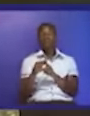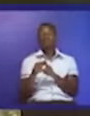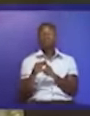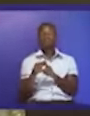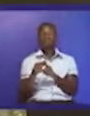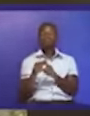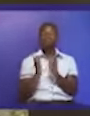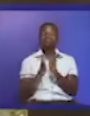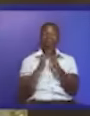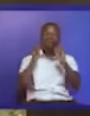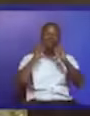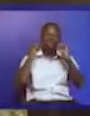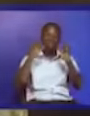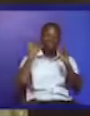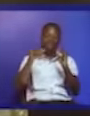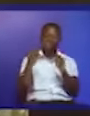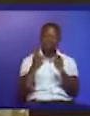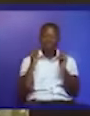Hallelujah.